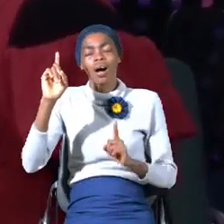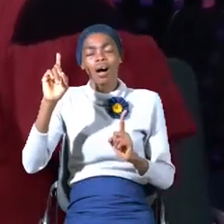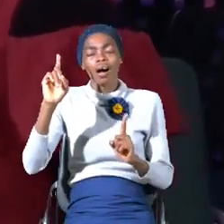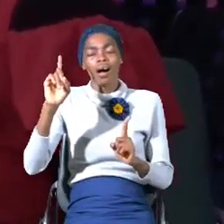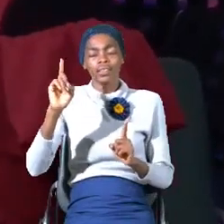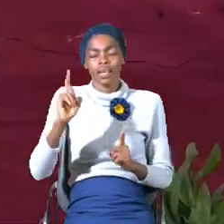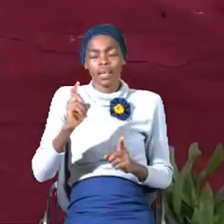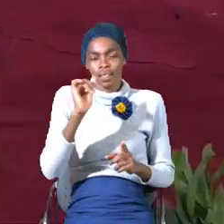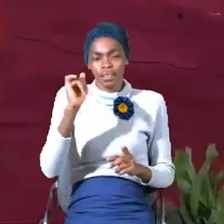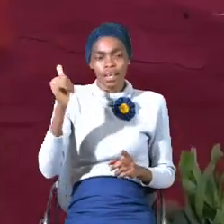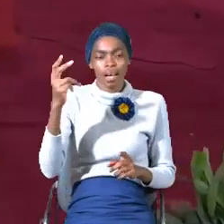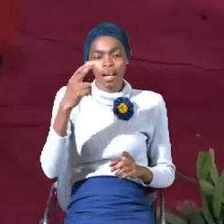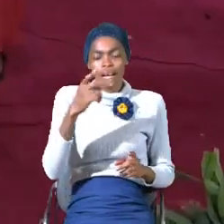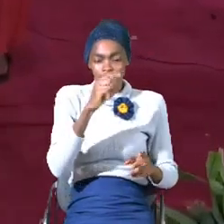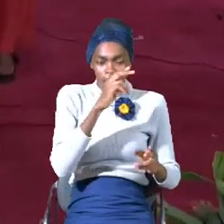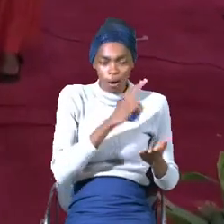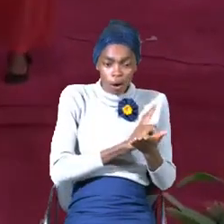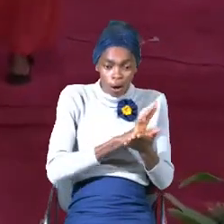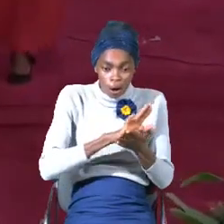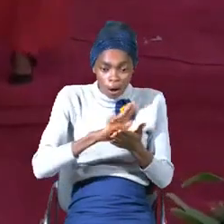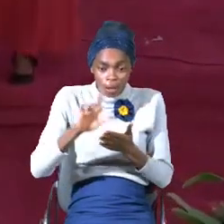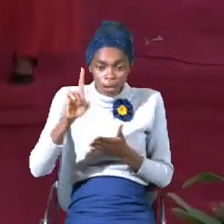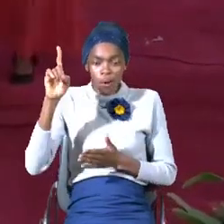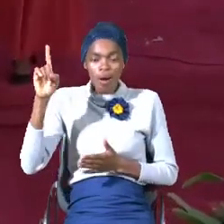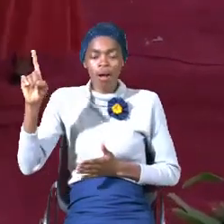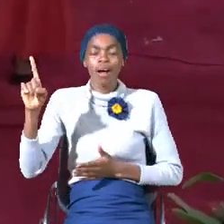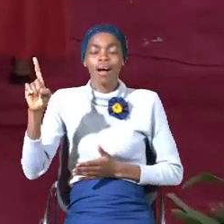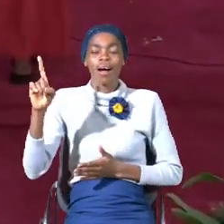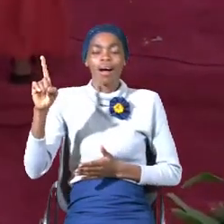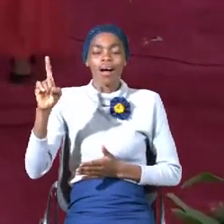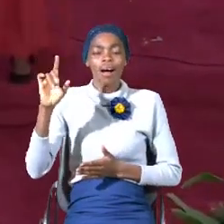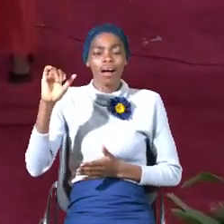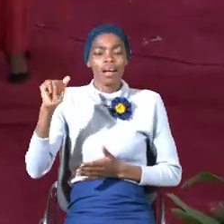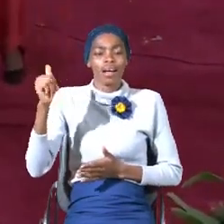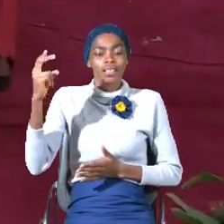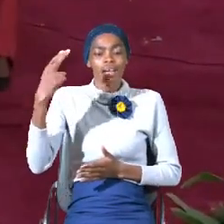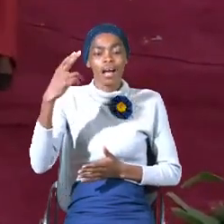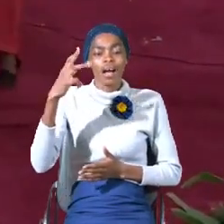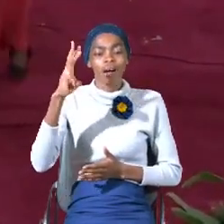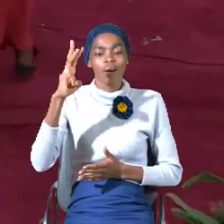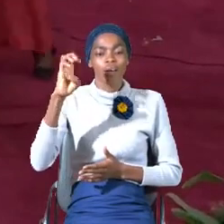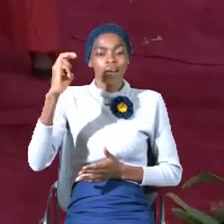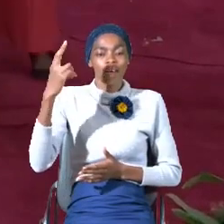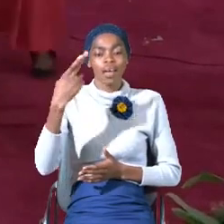One. Yah the Holy One. Yah the Holy One. You are Yahweh. Yahweh.